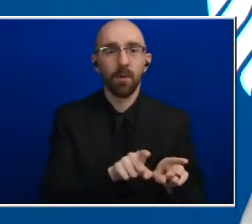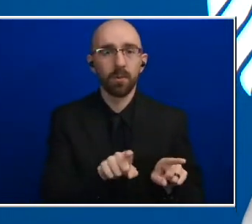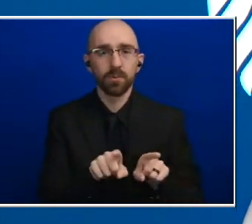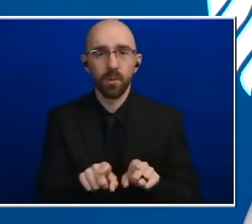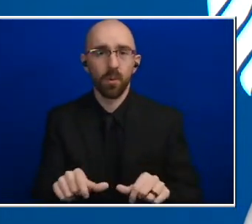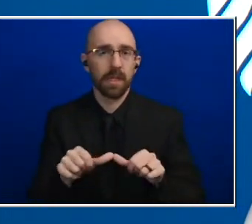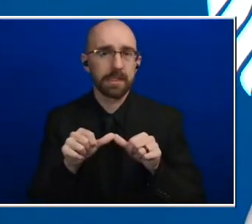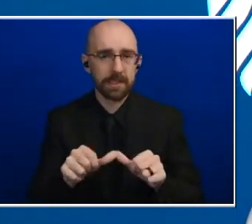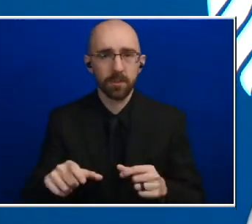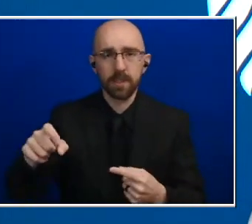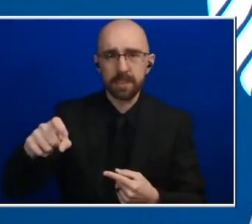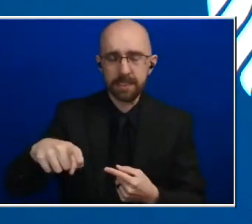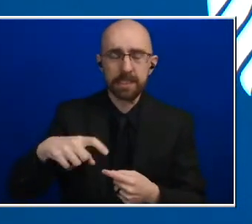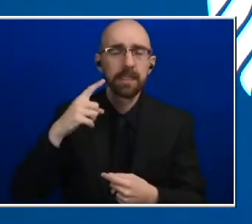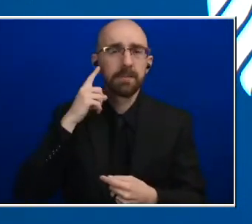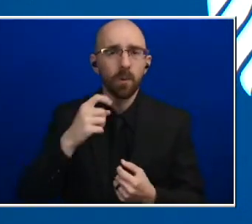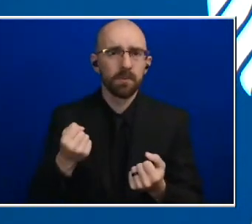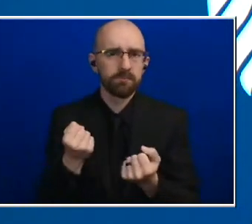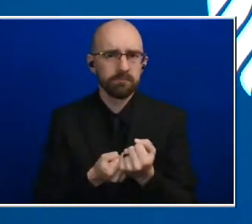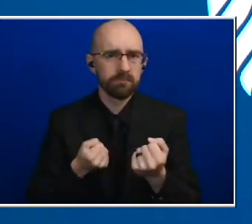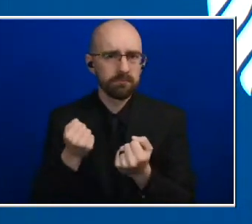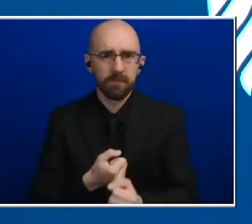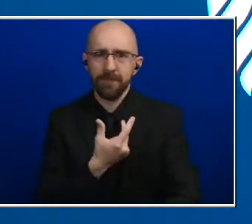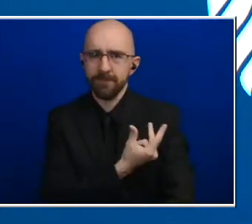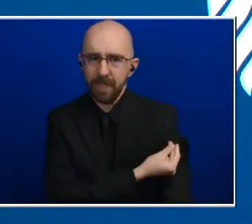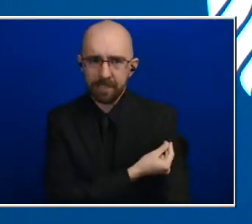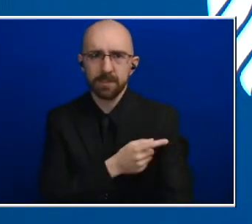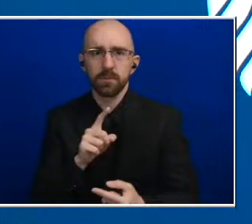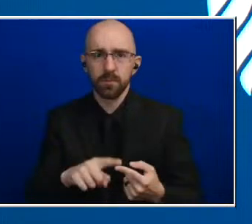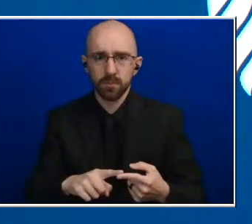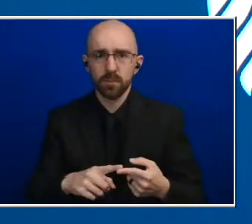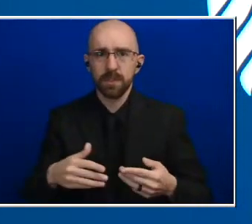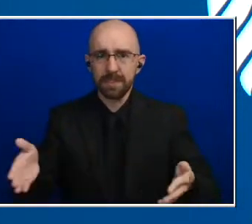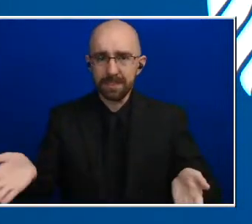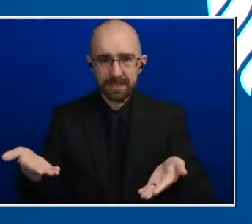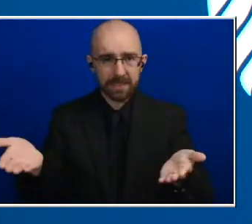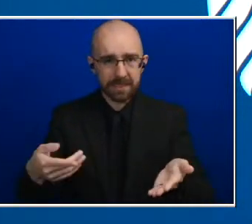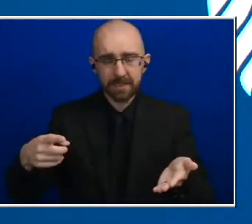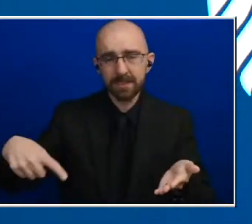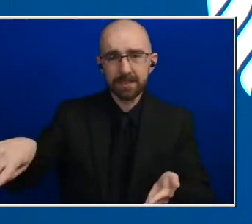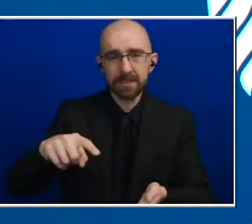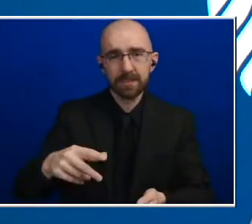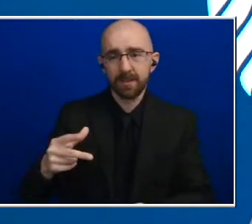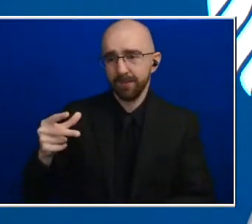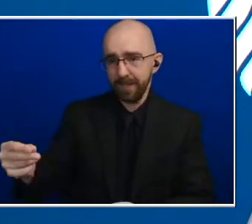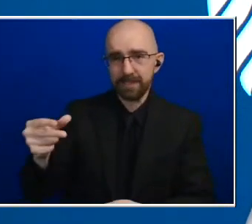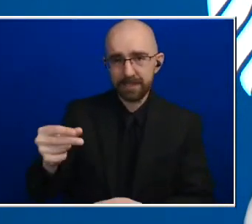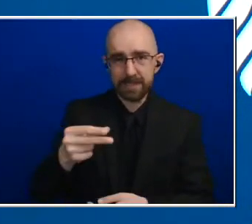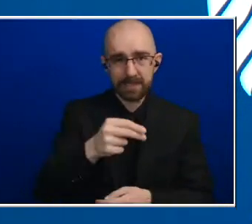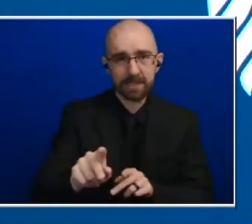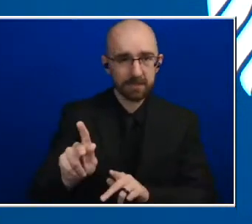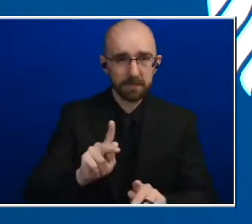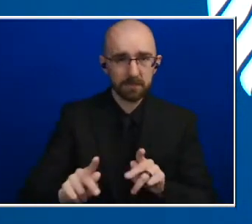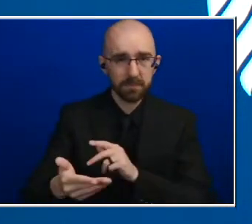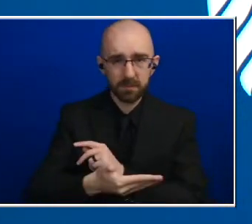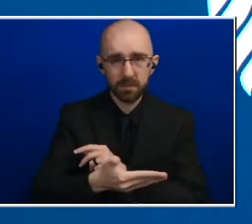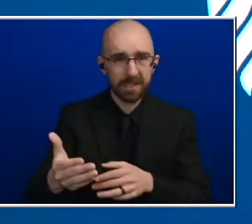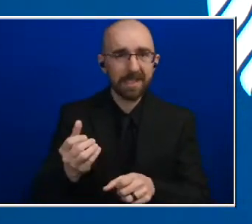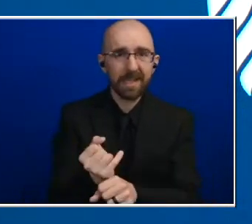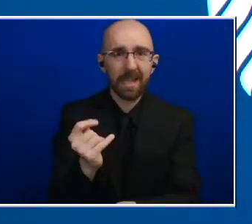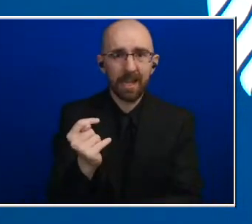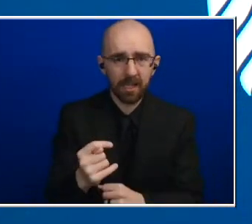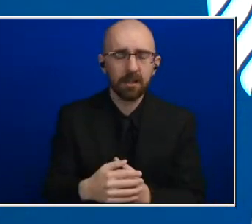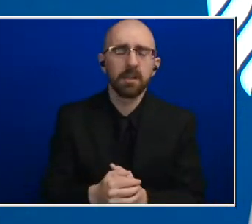to endorse vaccination to get those vaccines in arms. This is a disease that was